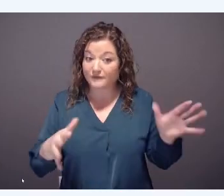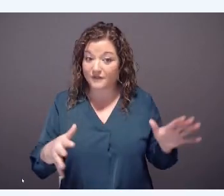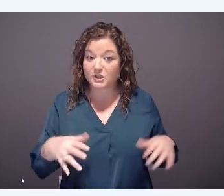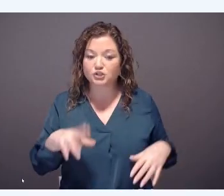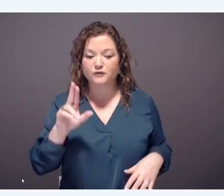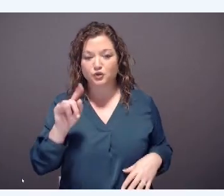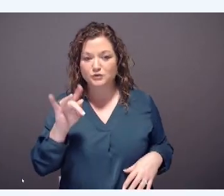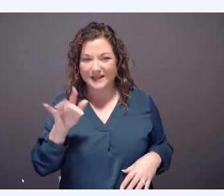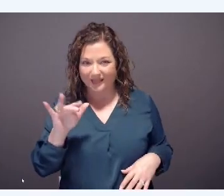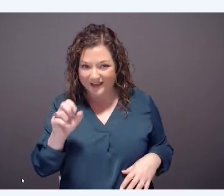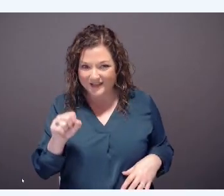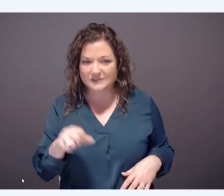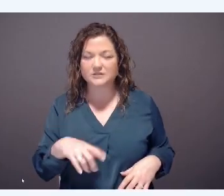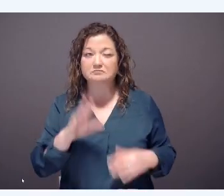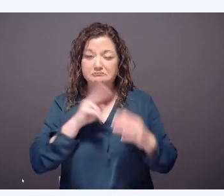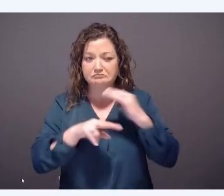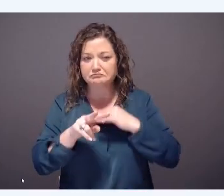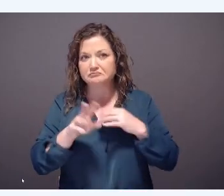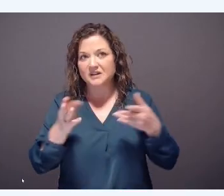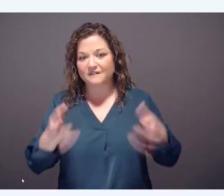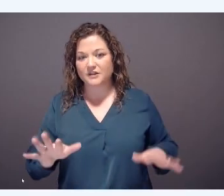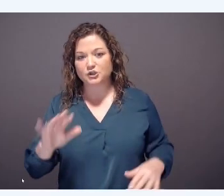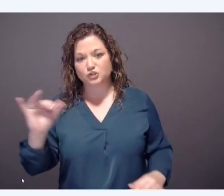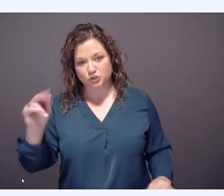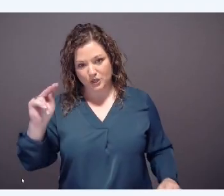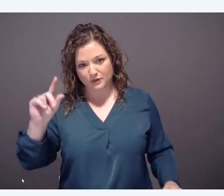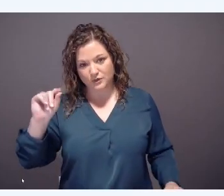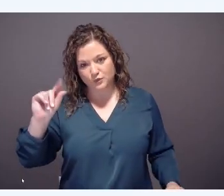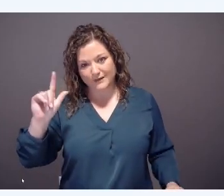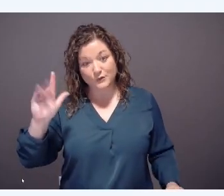projected to finish in January of